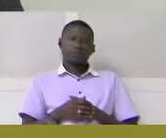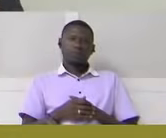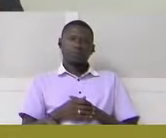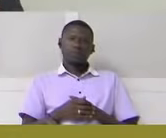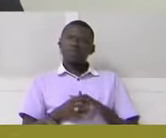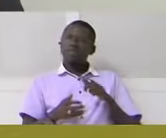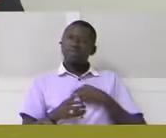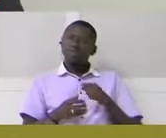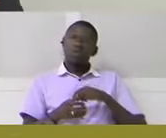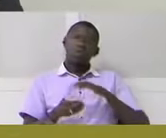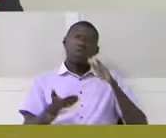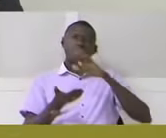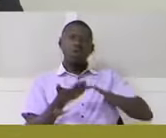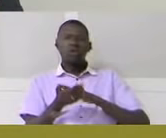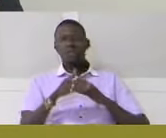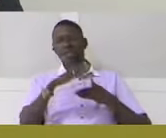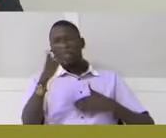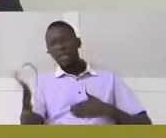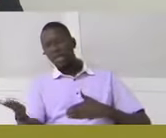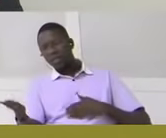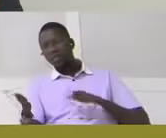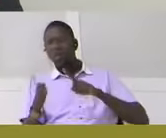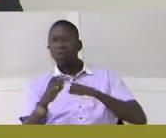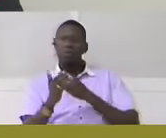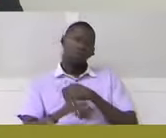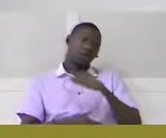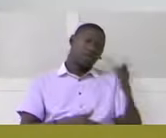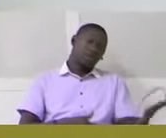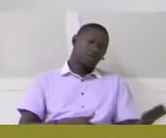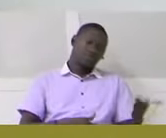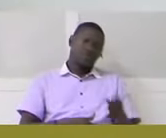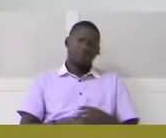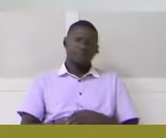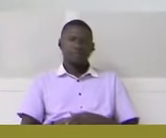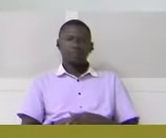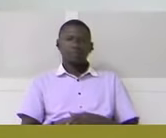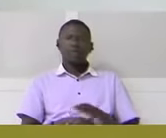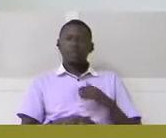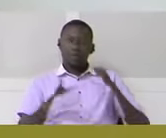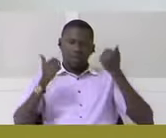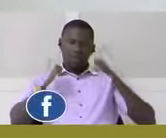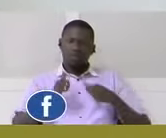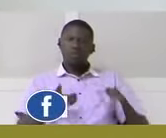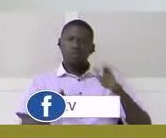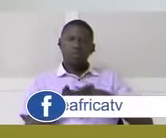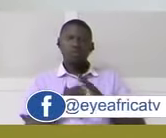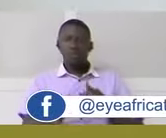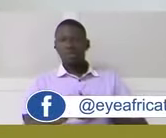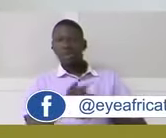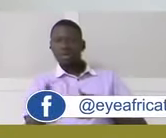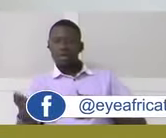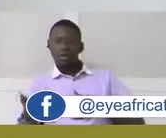right fodu akata bulu bale la fomara it was on the right akata bulu bale